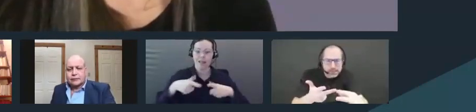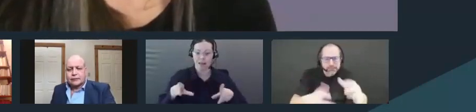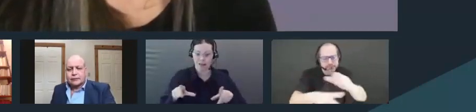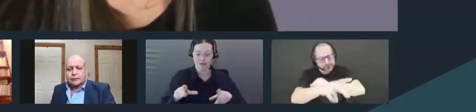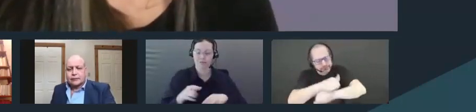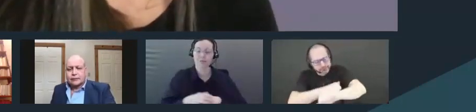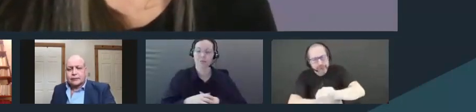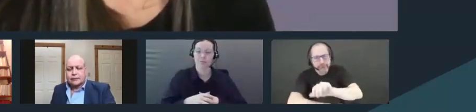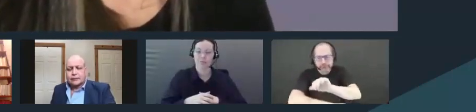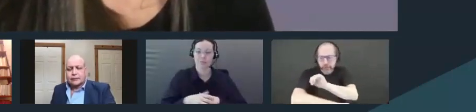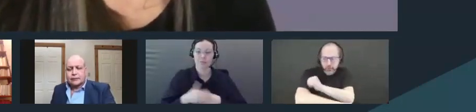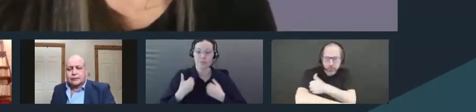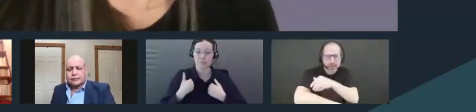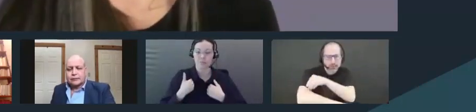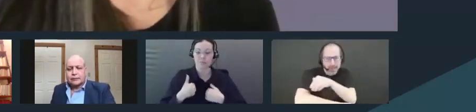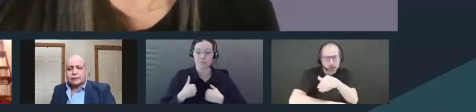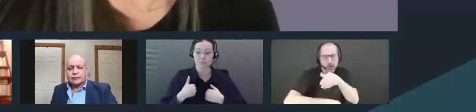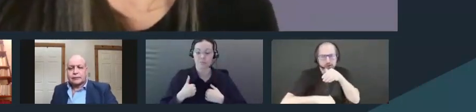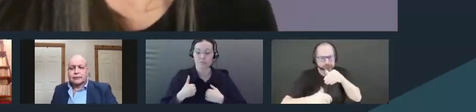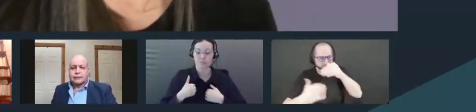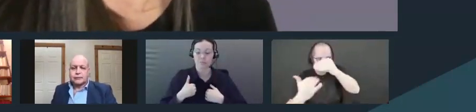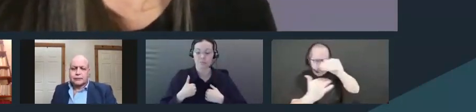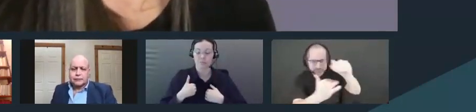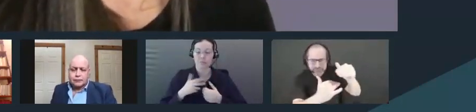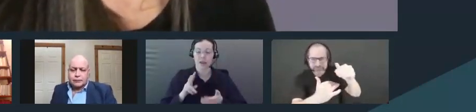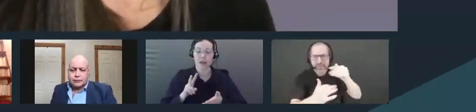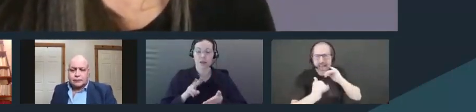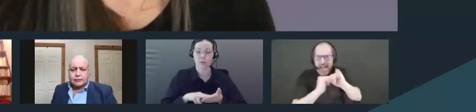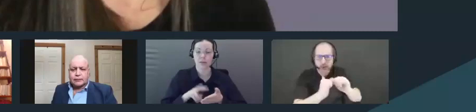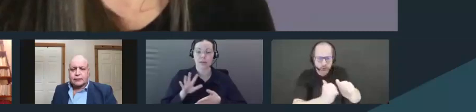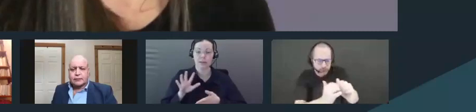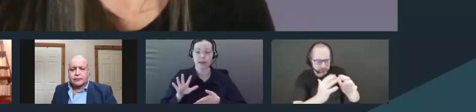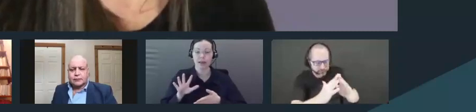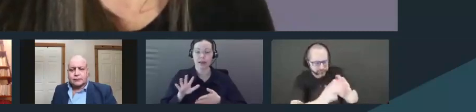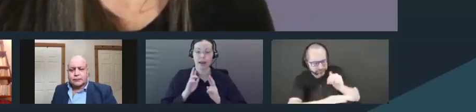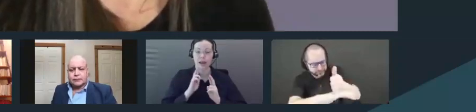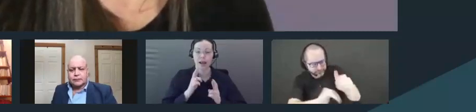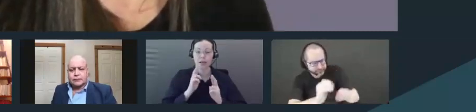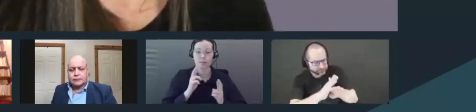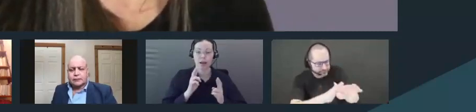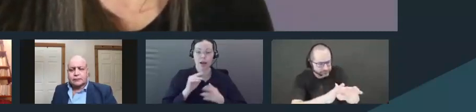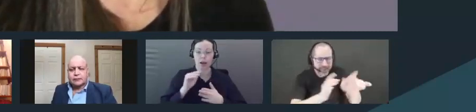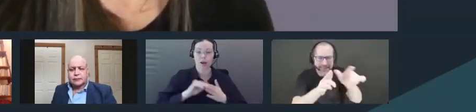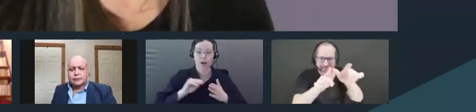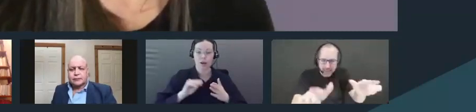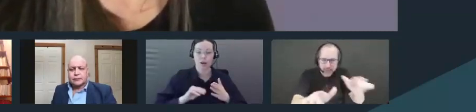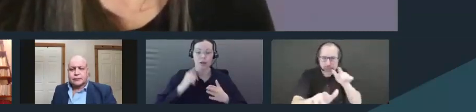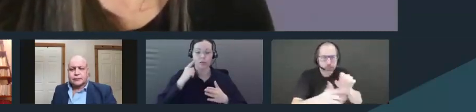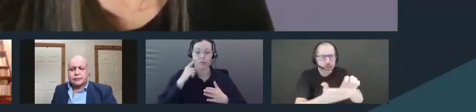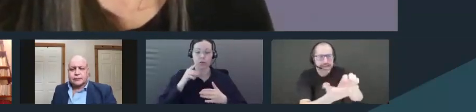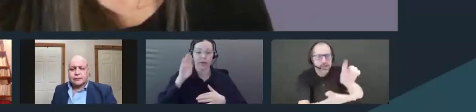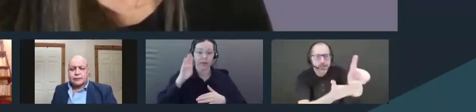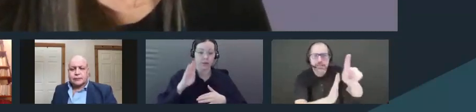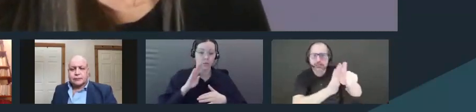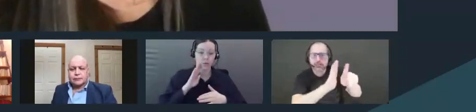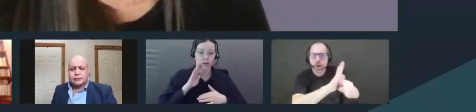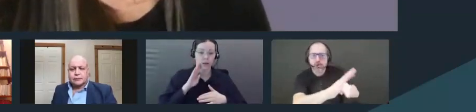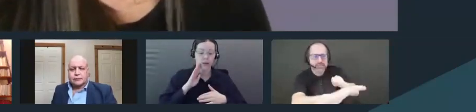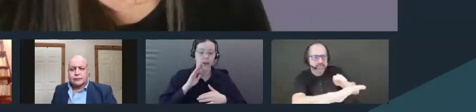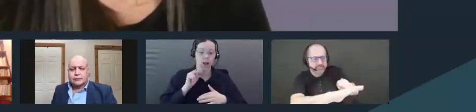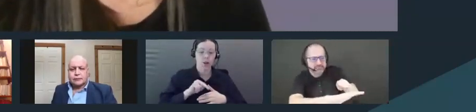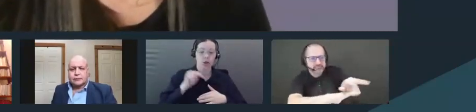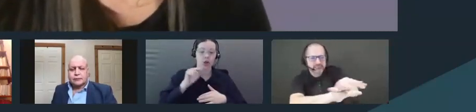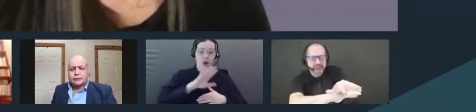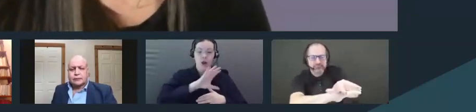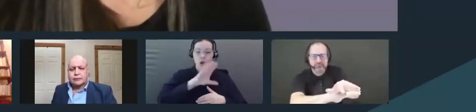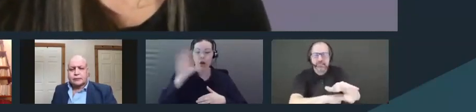power, in the development and implementation of language in education policies. I'll organize my